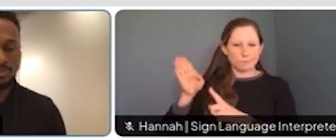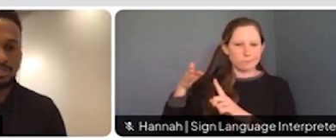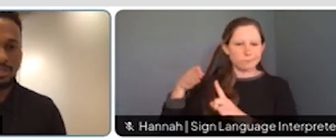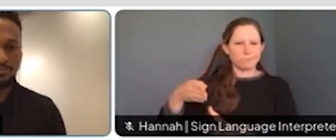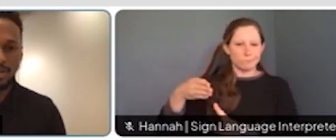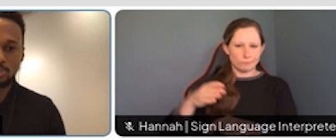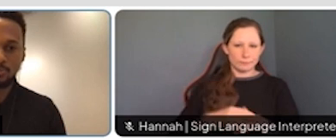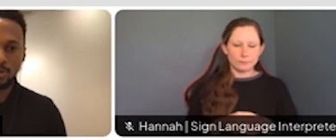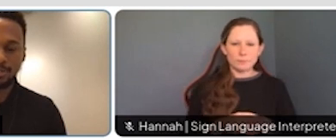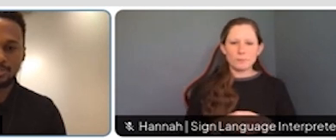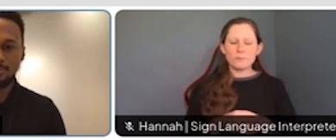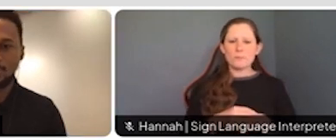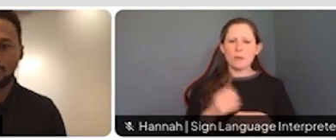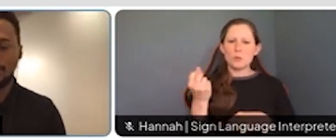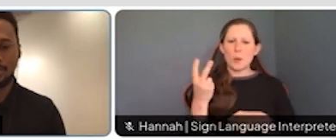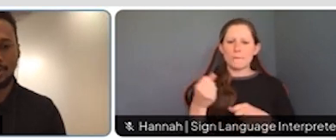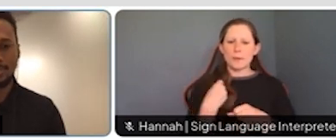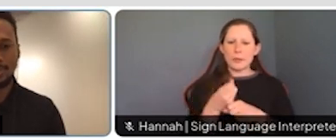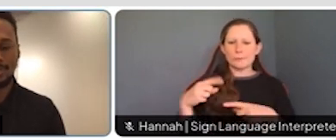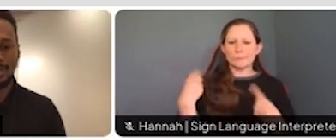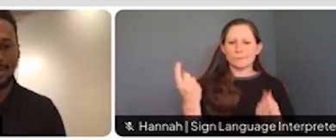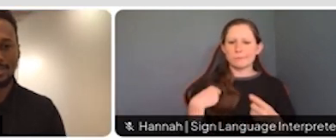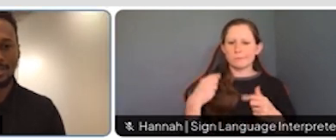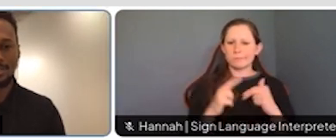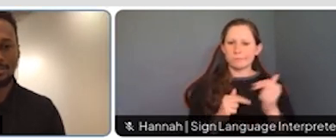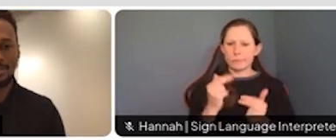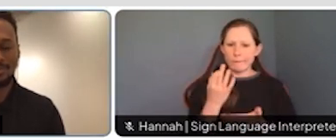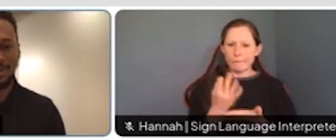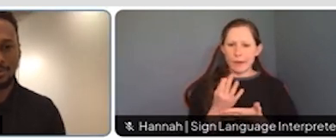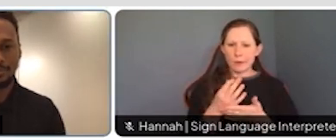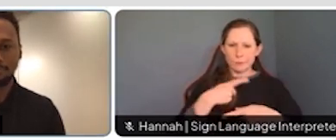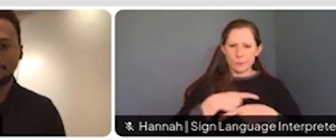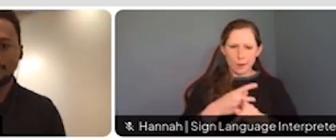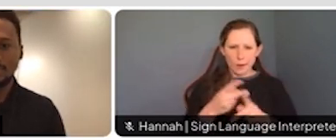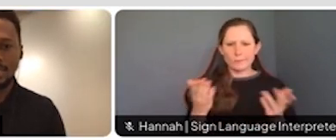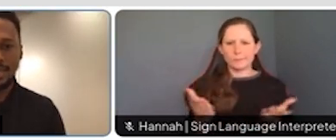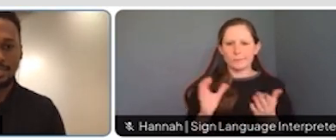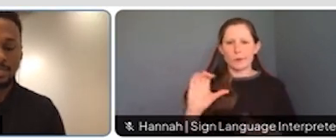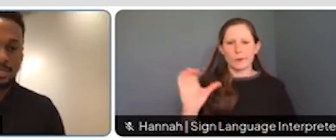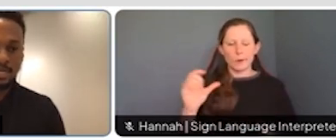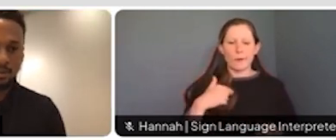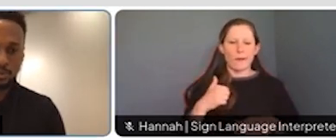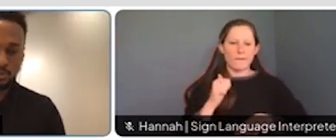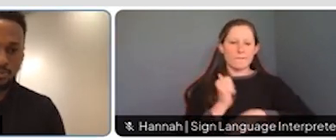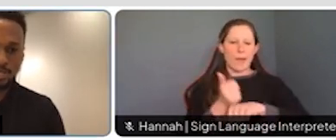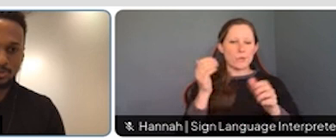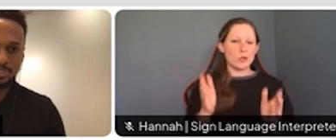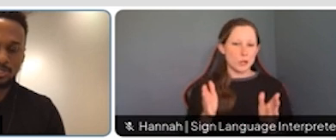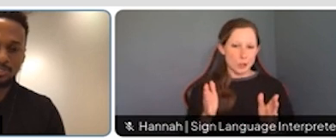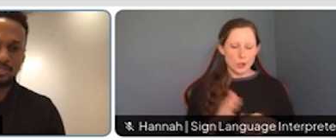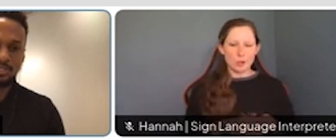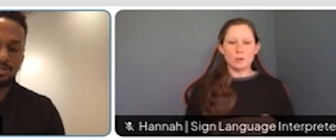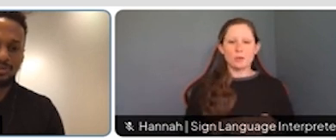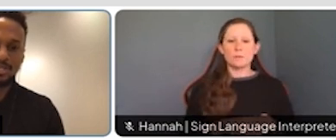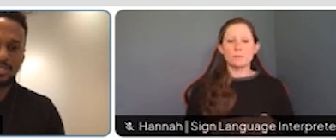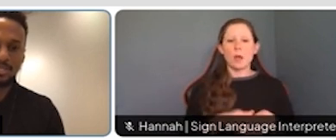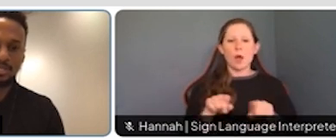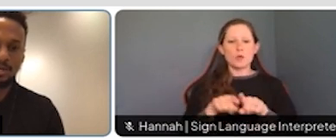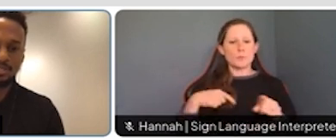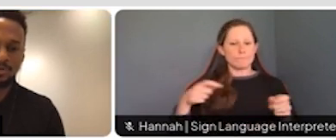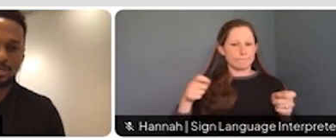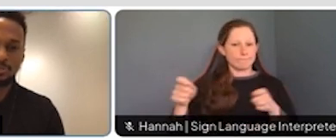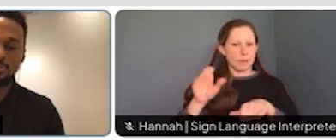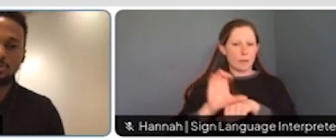last 12 years building financial products, both at Carta as a founder, and I was also a management consultant